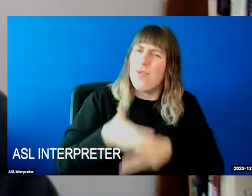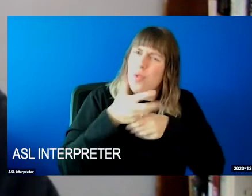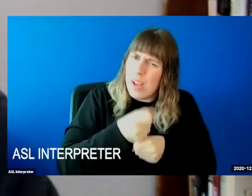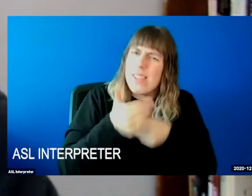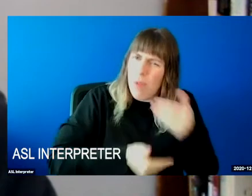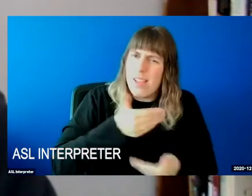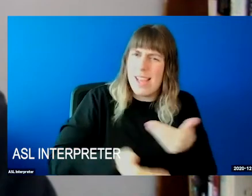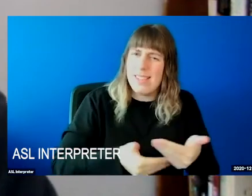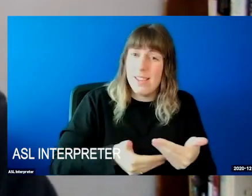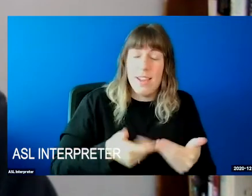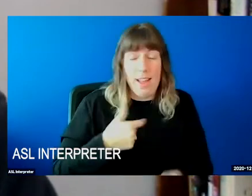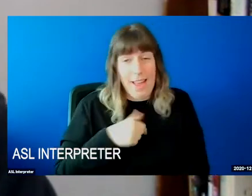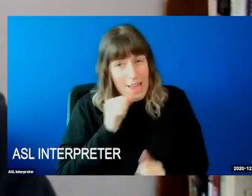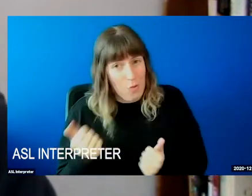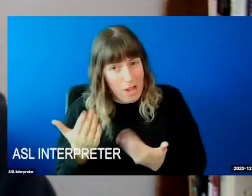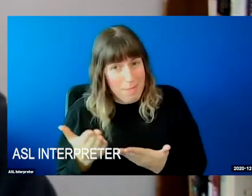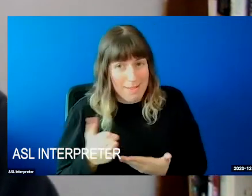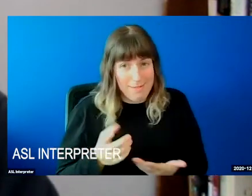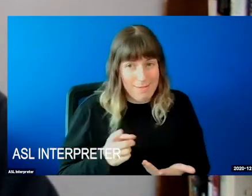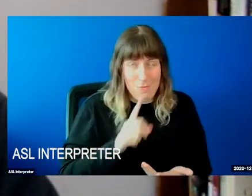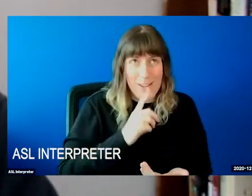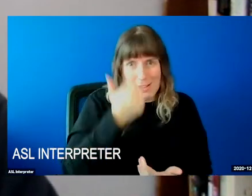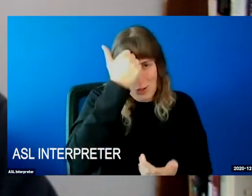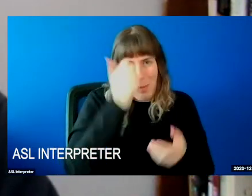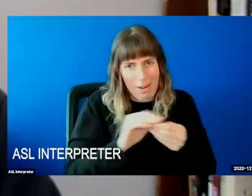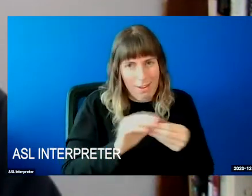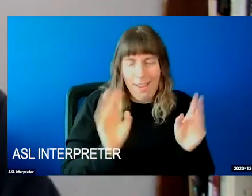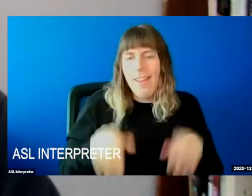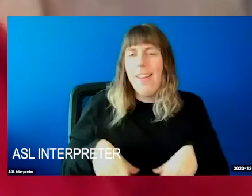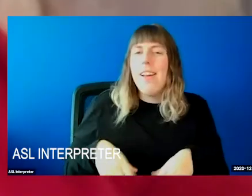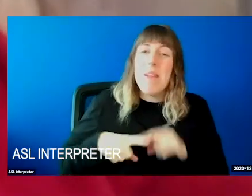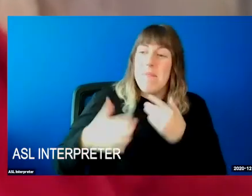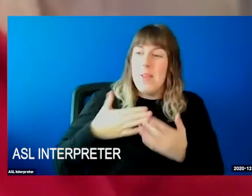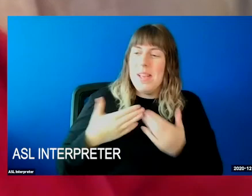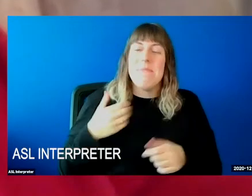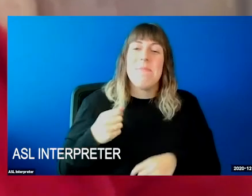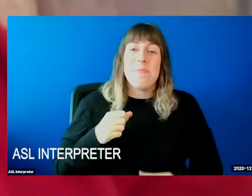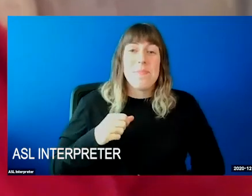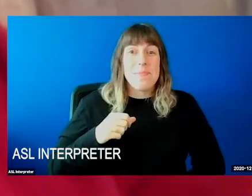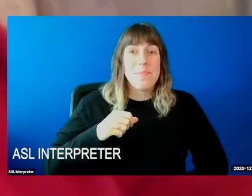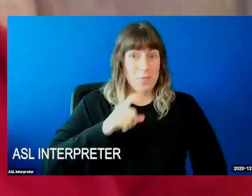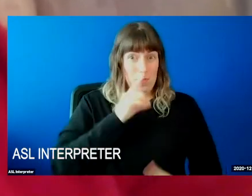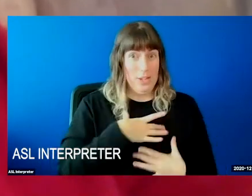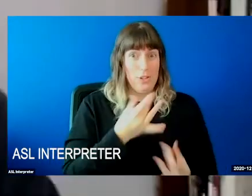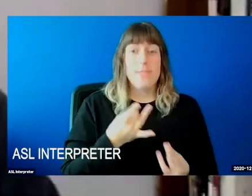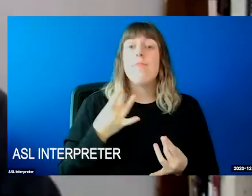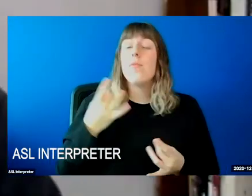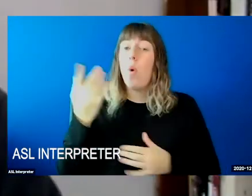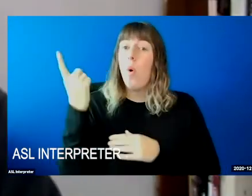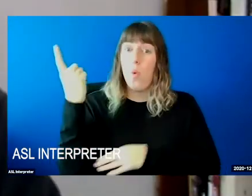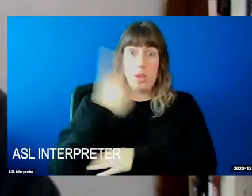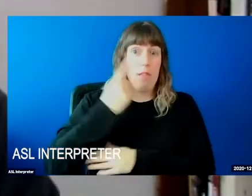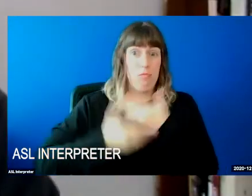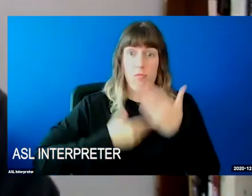which in general, I don't recommend saying. That's kind of a stupid thing to say. But anyhow, what really interested me at the end of the day is